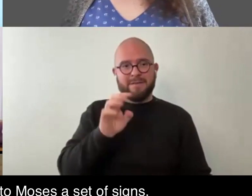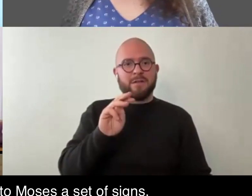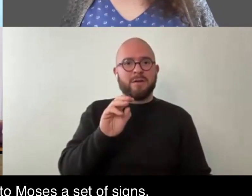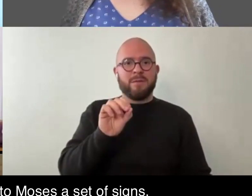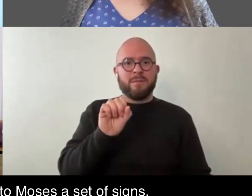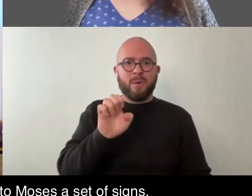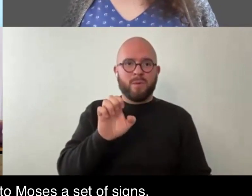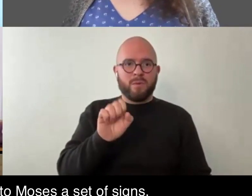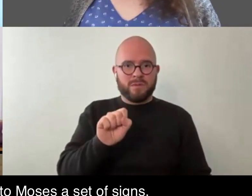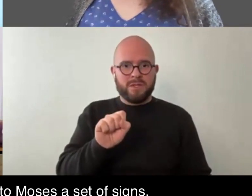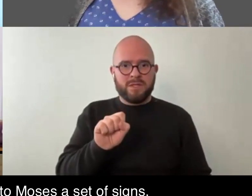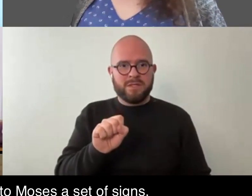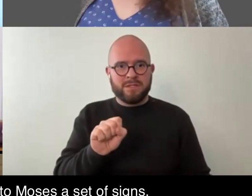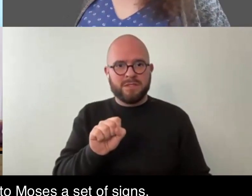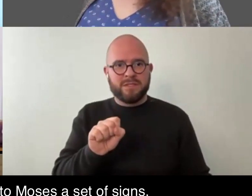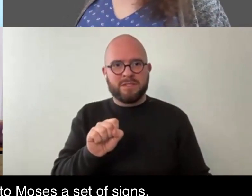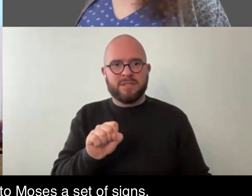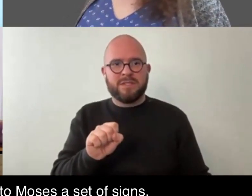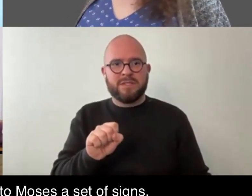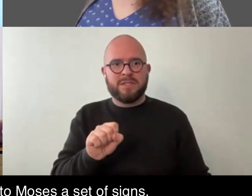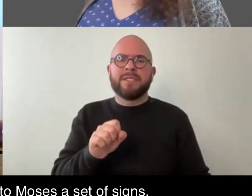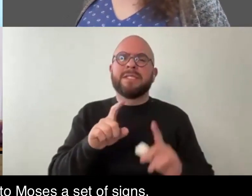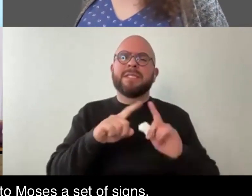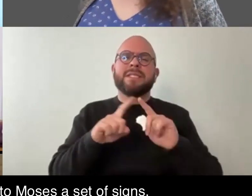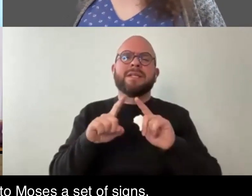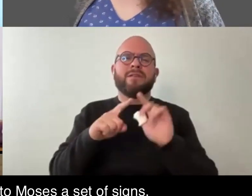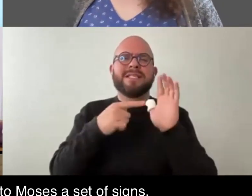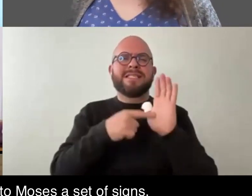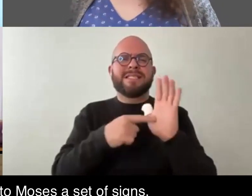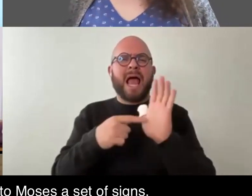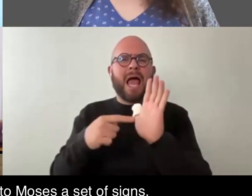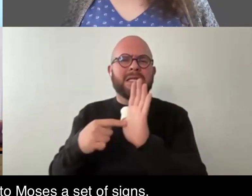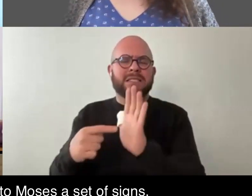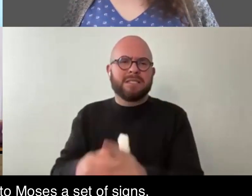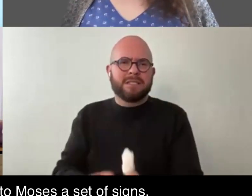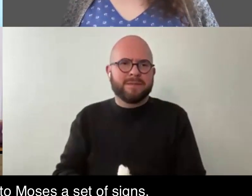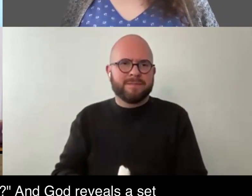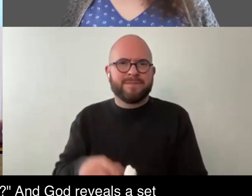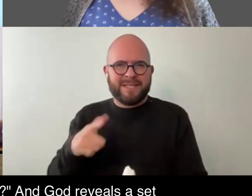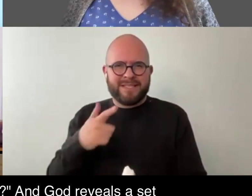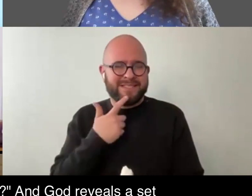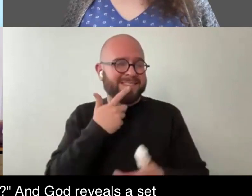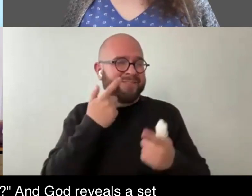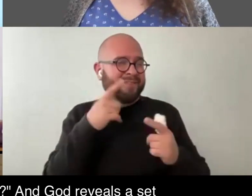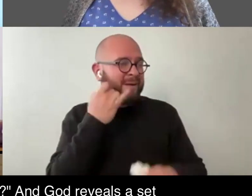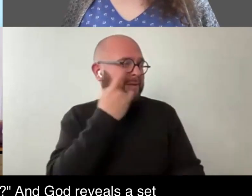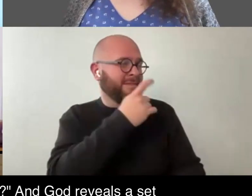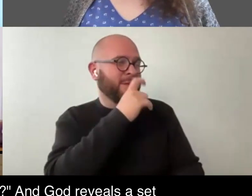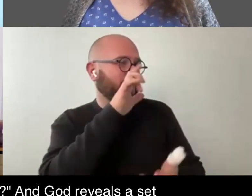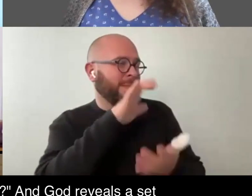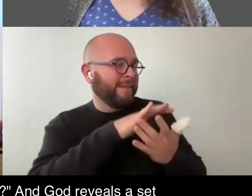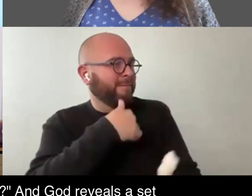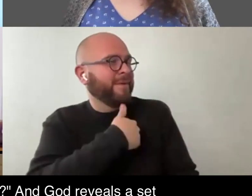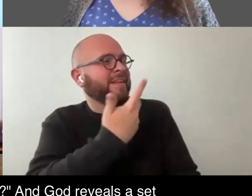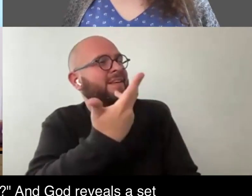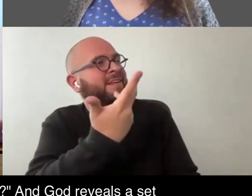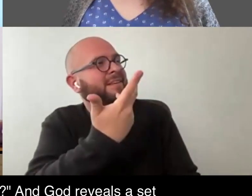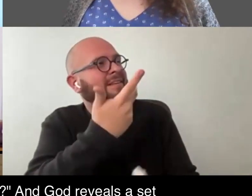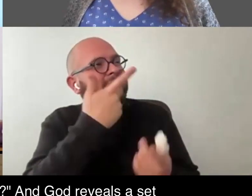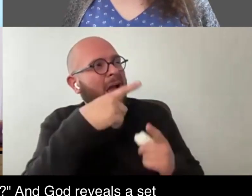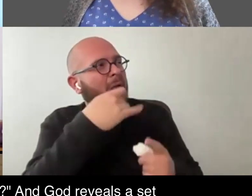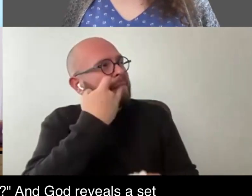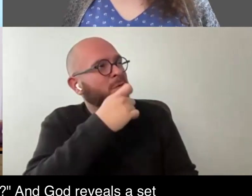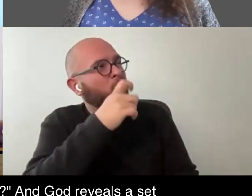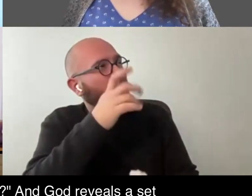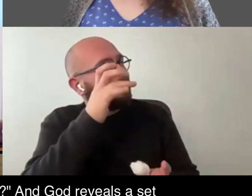signs. Moses says, what if they don't believe me? What if they don't listen to me? And